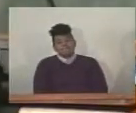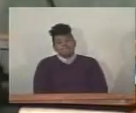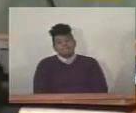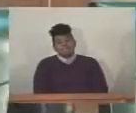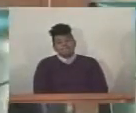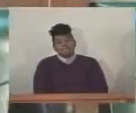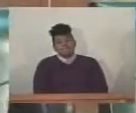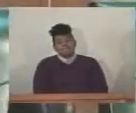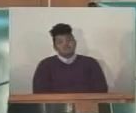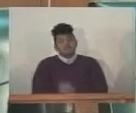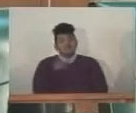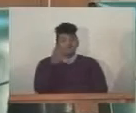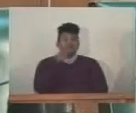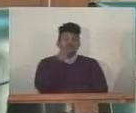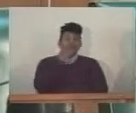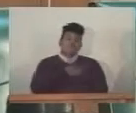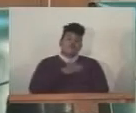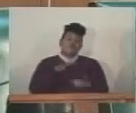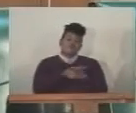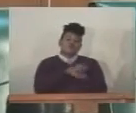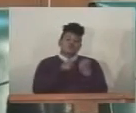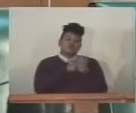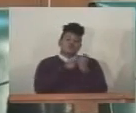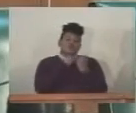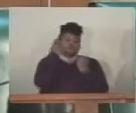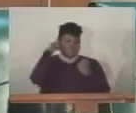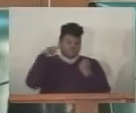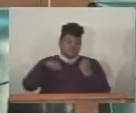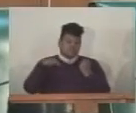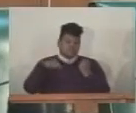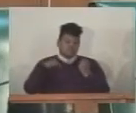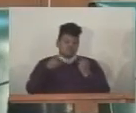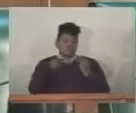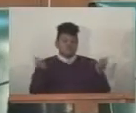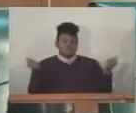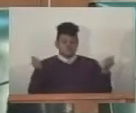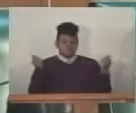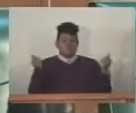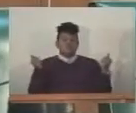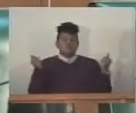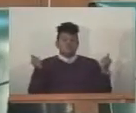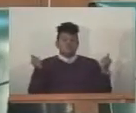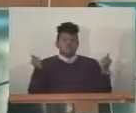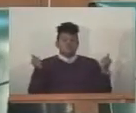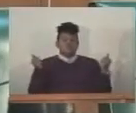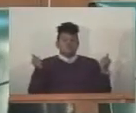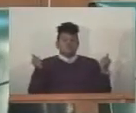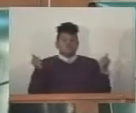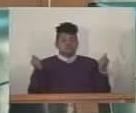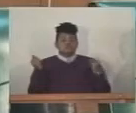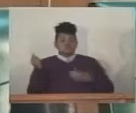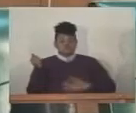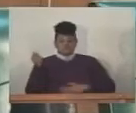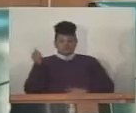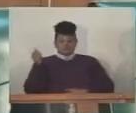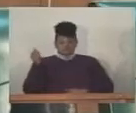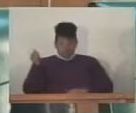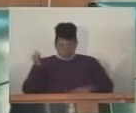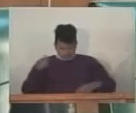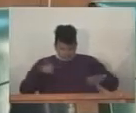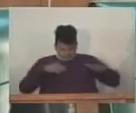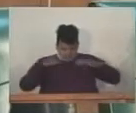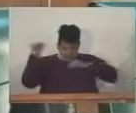indicate my fulsome support for this resolution, and I take my